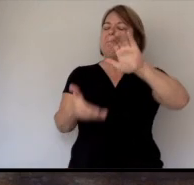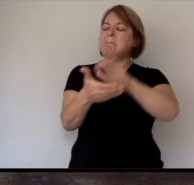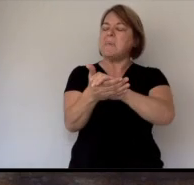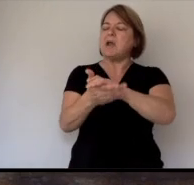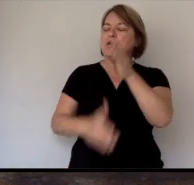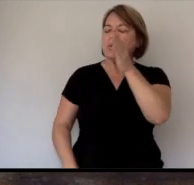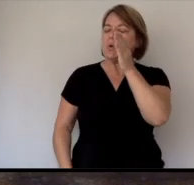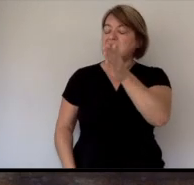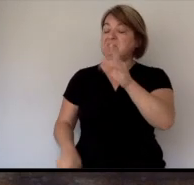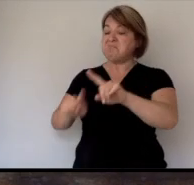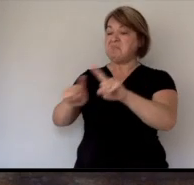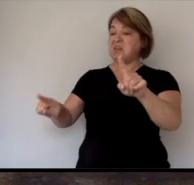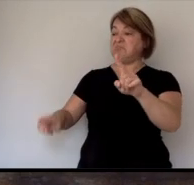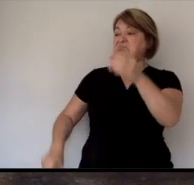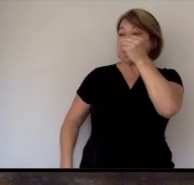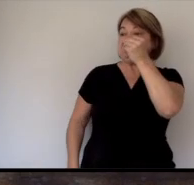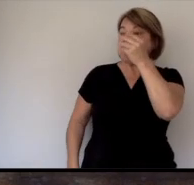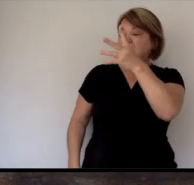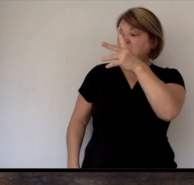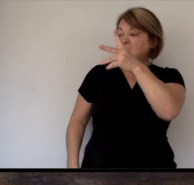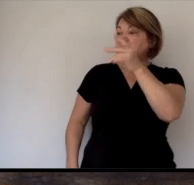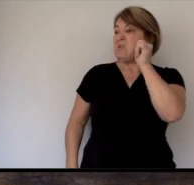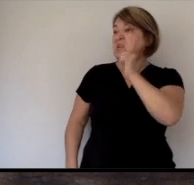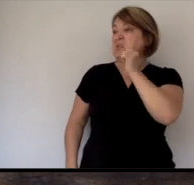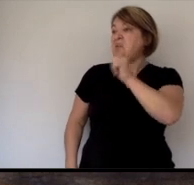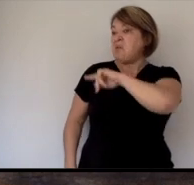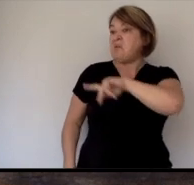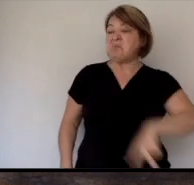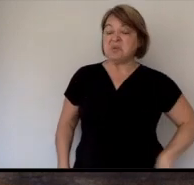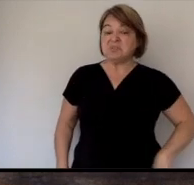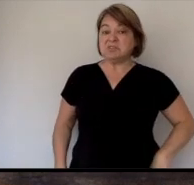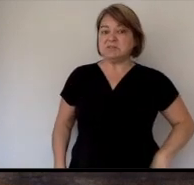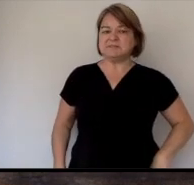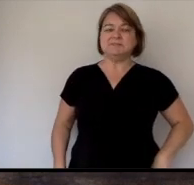for princesses. To your future happiness.